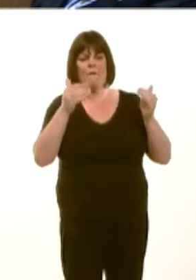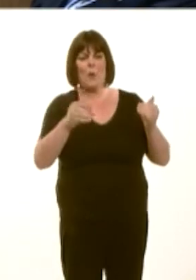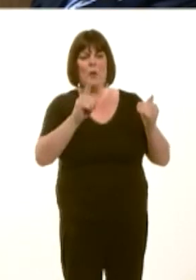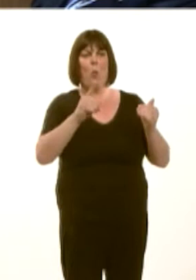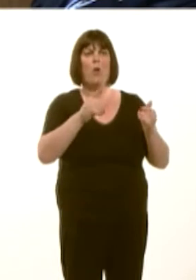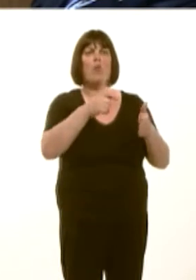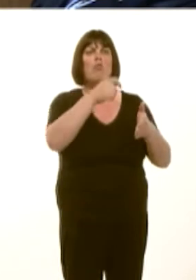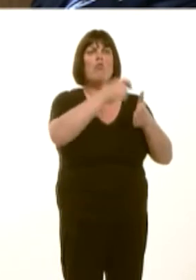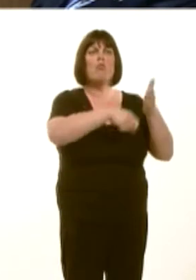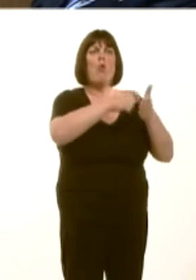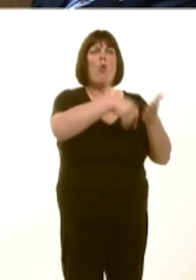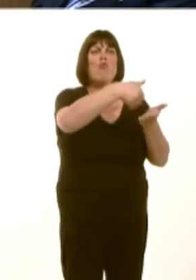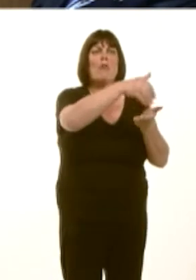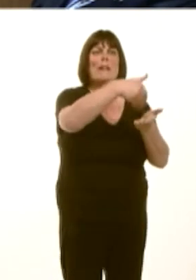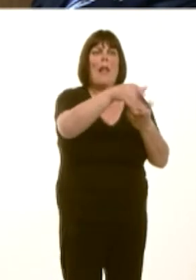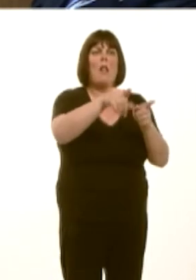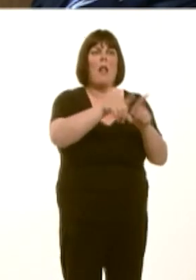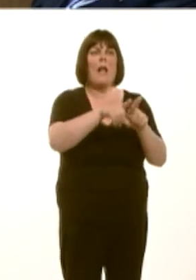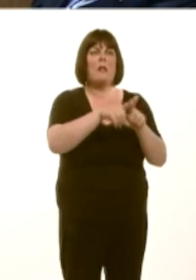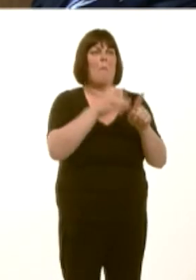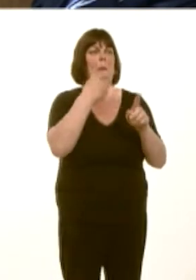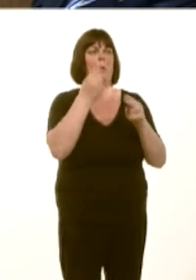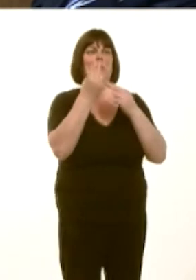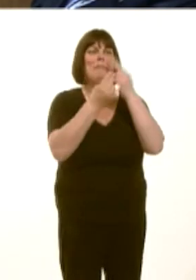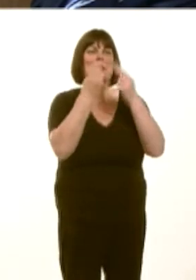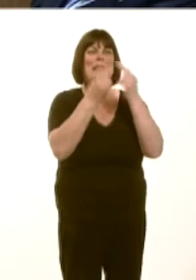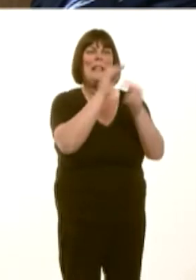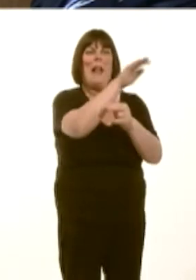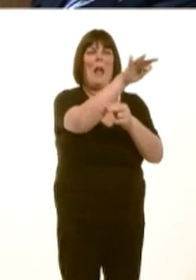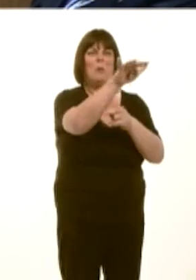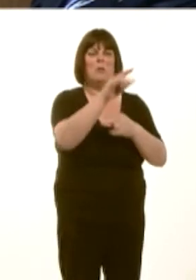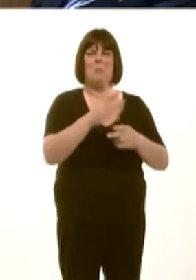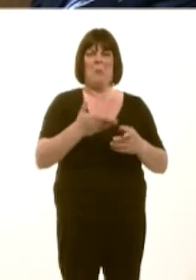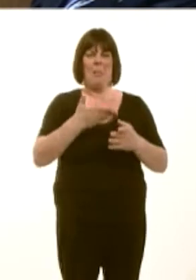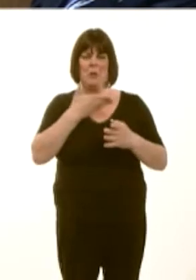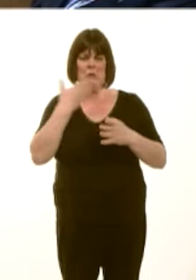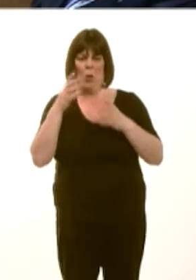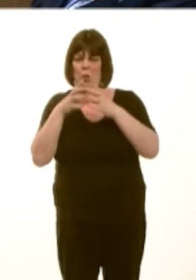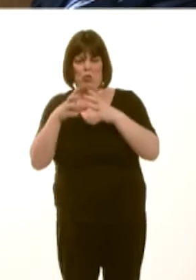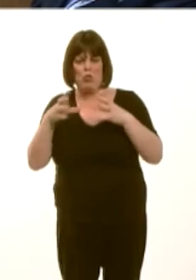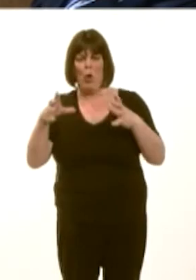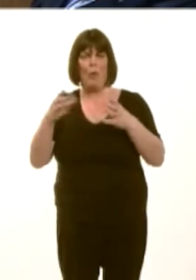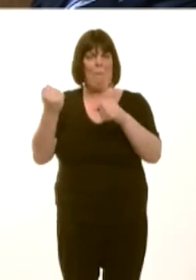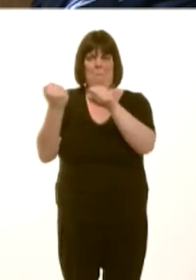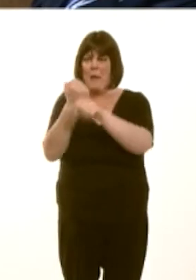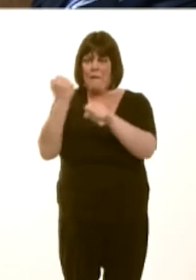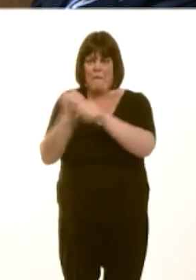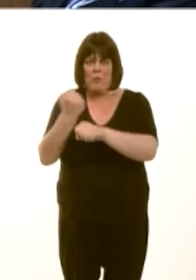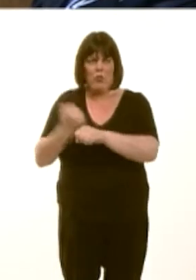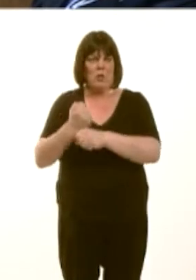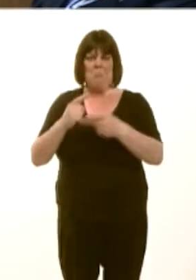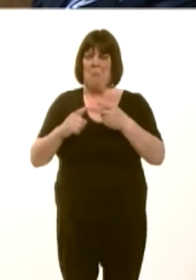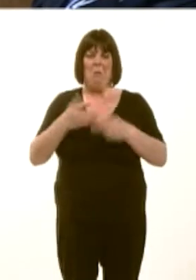on the basis of people eating out. There's no growth on manufacturing, and there is